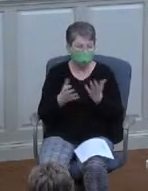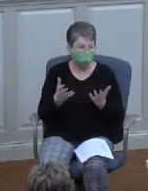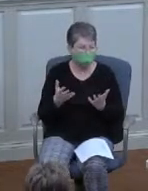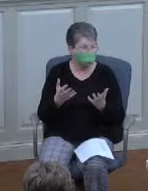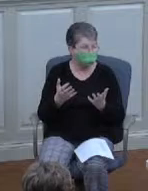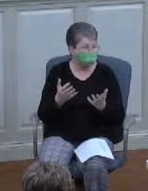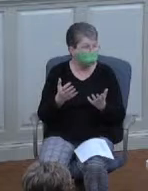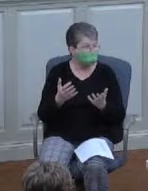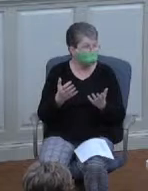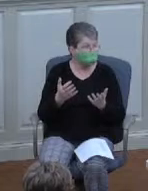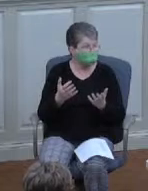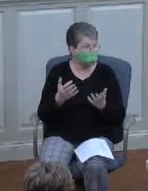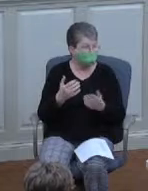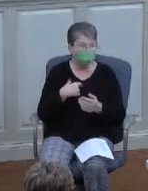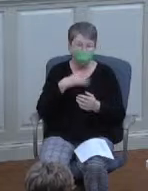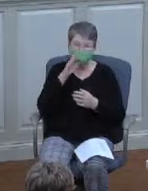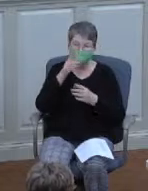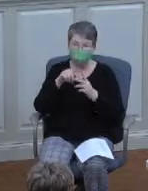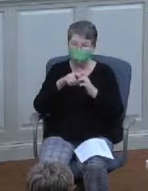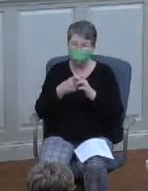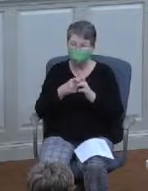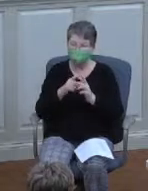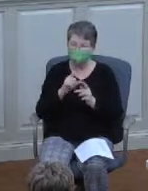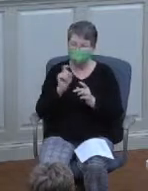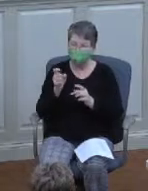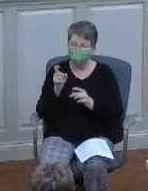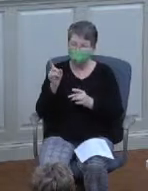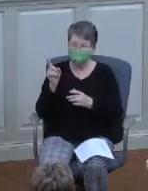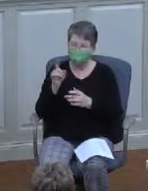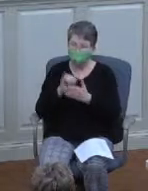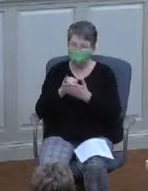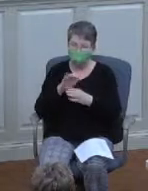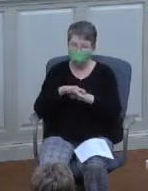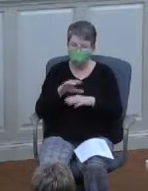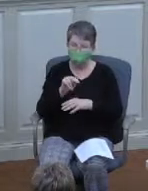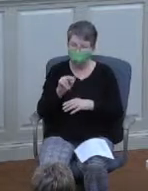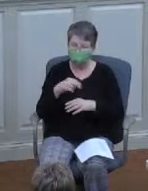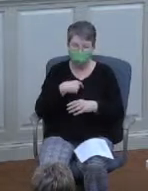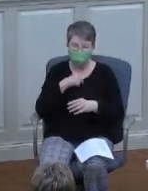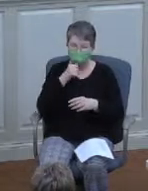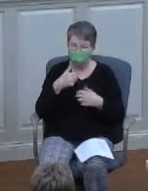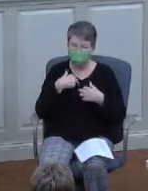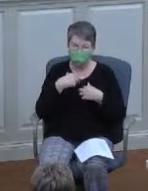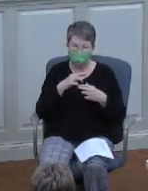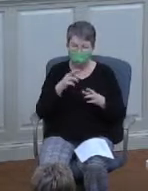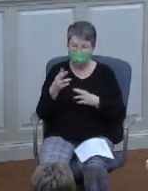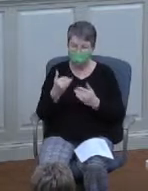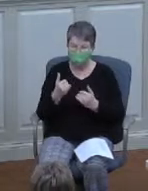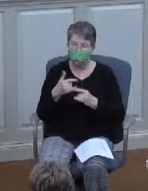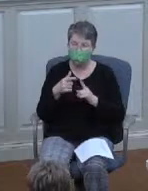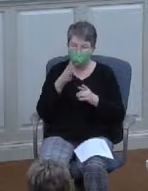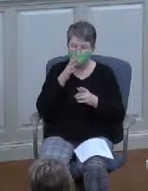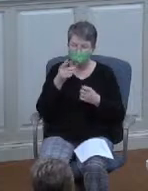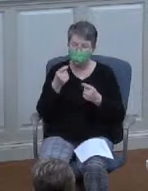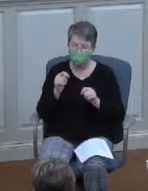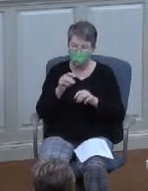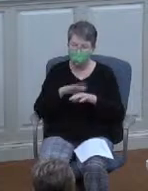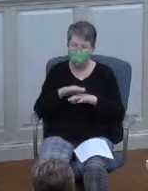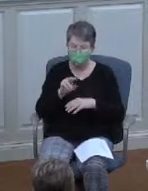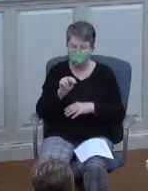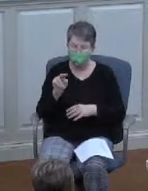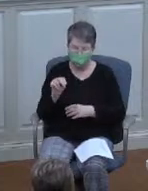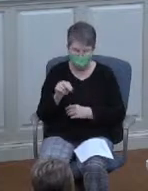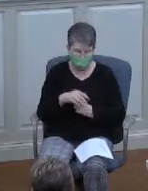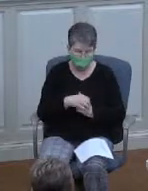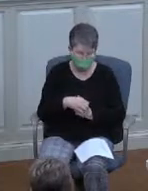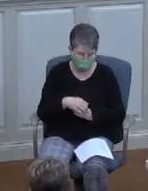will try to issue that on the 22nd. We do not have that ready today, but we will try to get that on the 22nd. Okay.